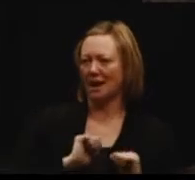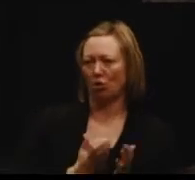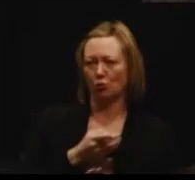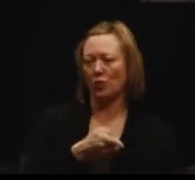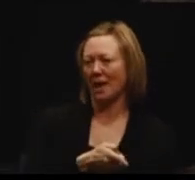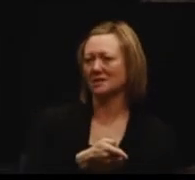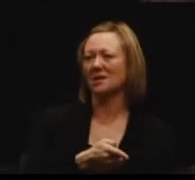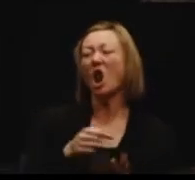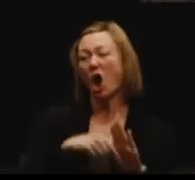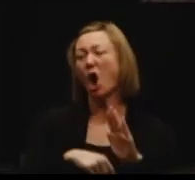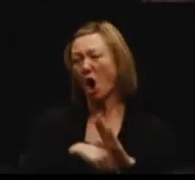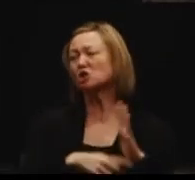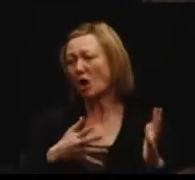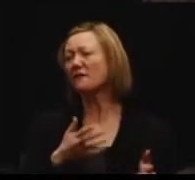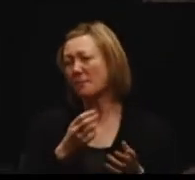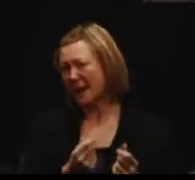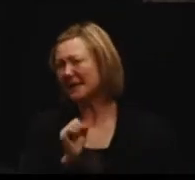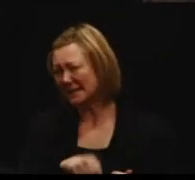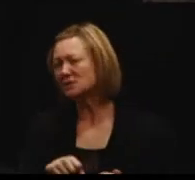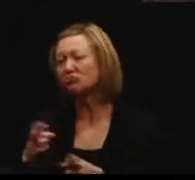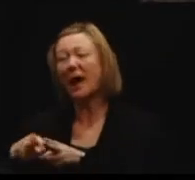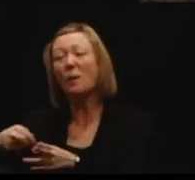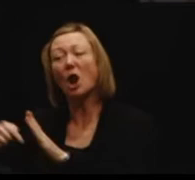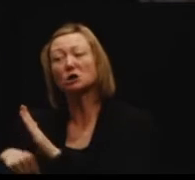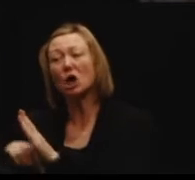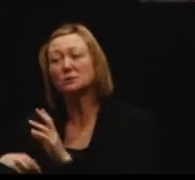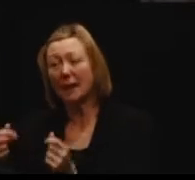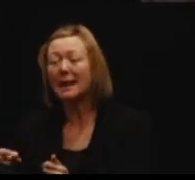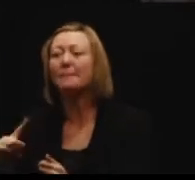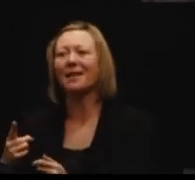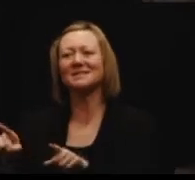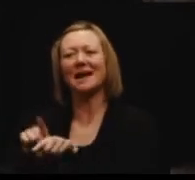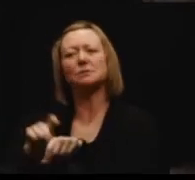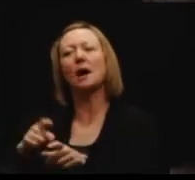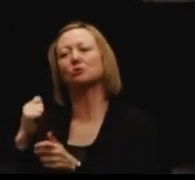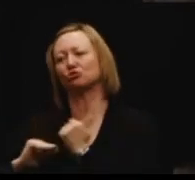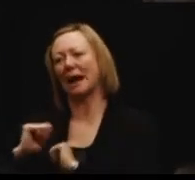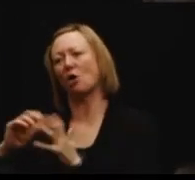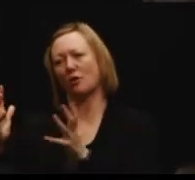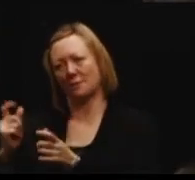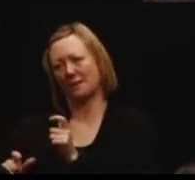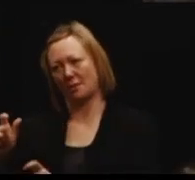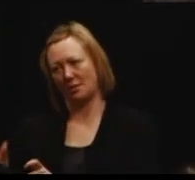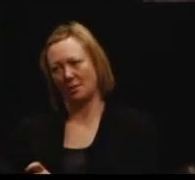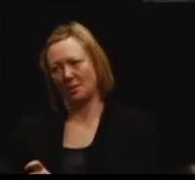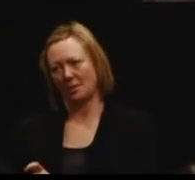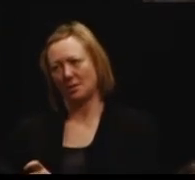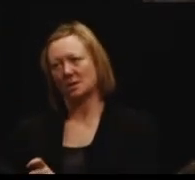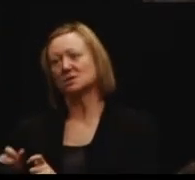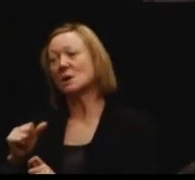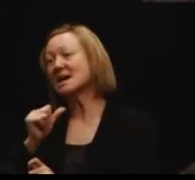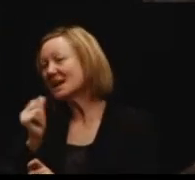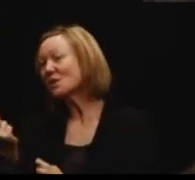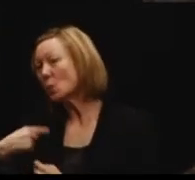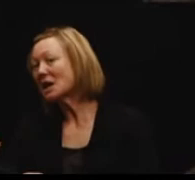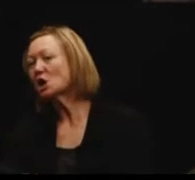of money. Of course, the railways lost a lot of money, but of course in the process they were training a lot of people. And so if we're going to re-recognise that, then